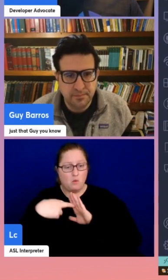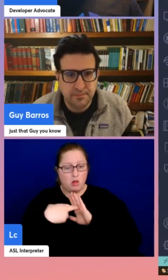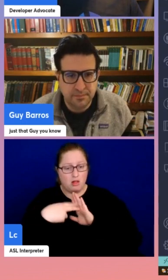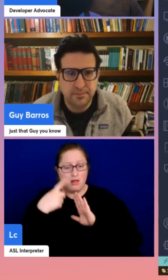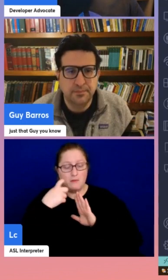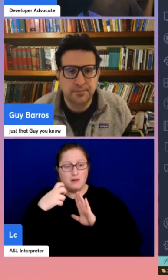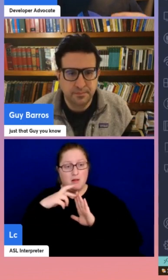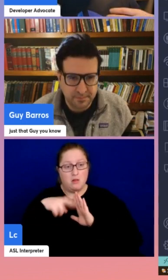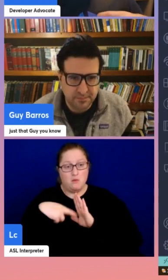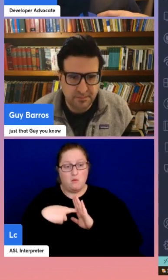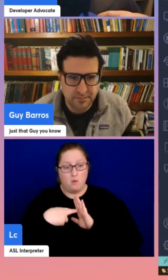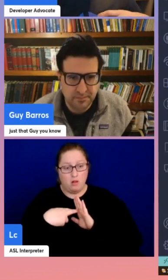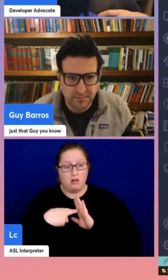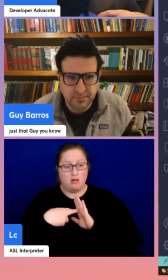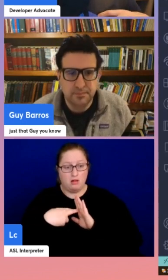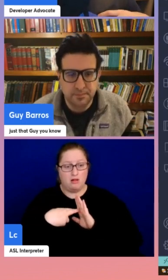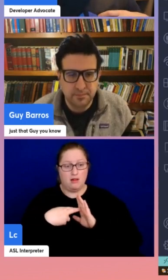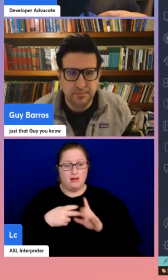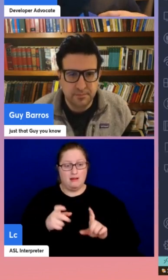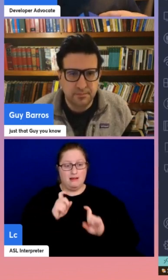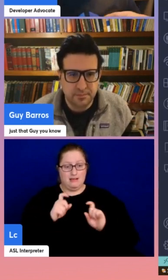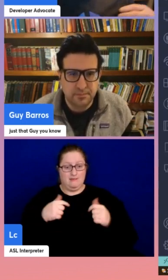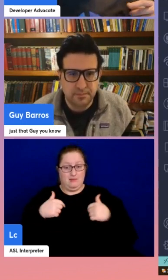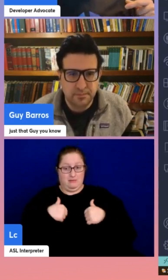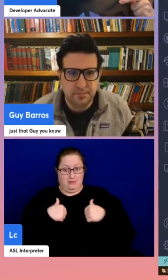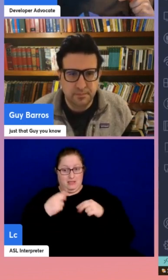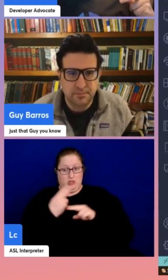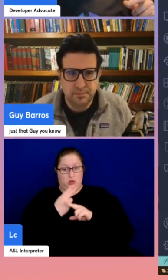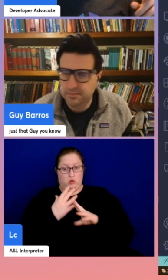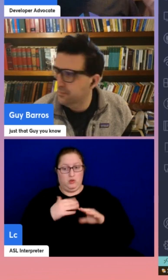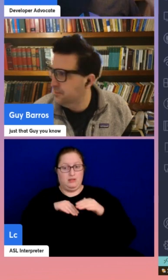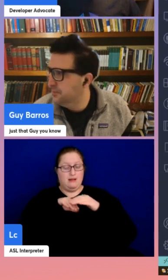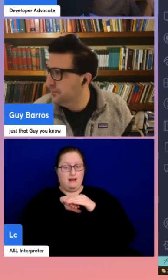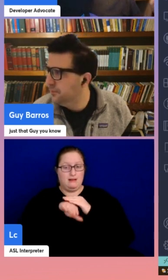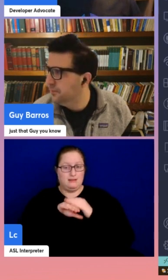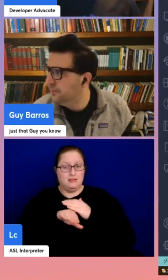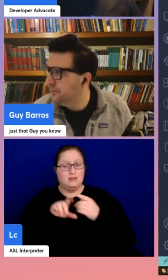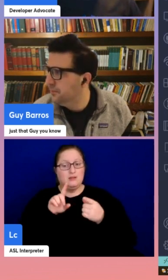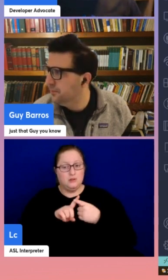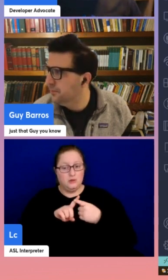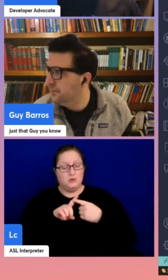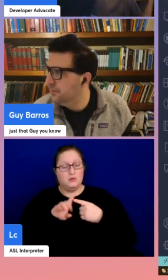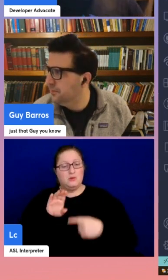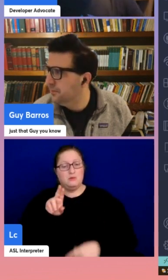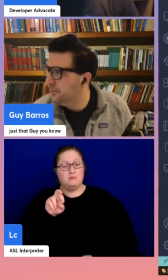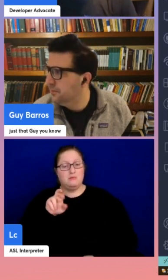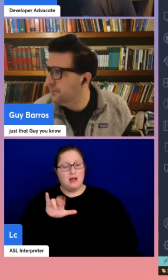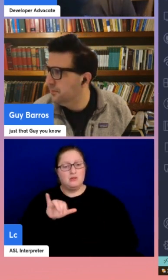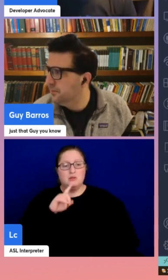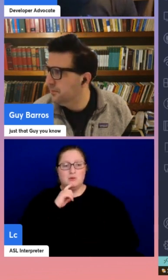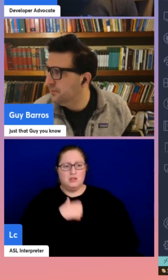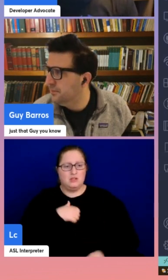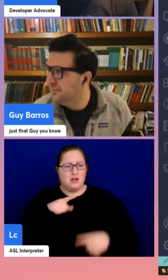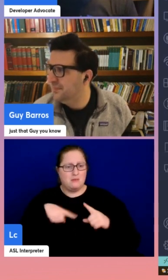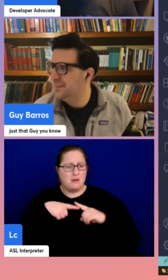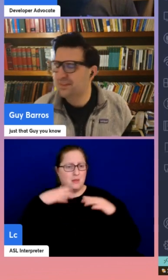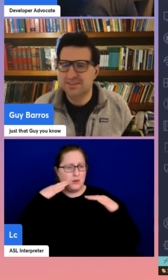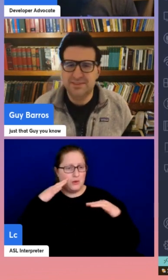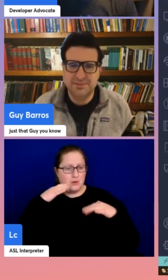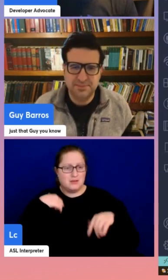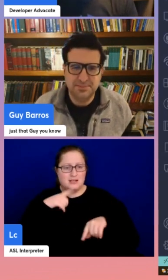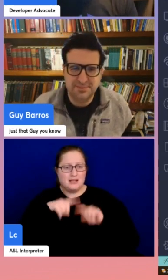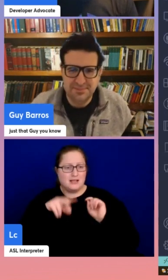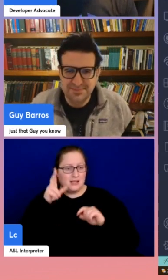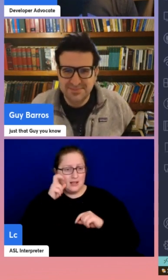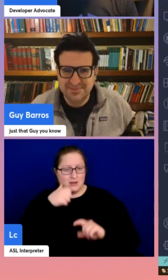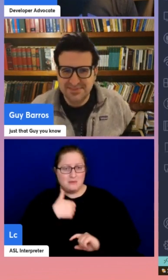the role is giving me as a user access to Boundary. I apologize about the noise. I can genuinely not hear myself